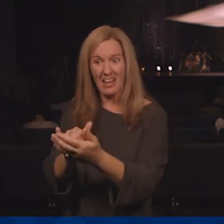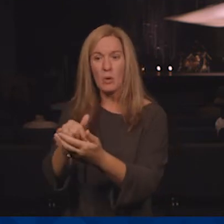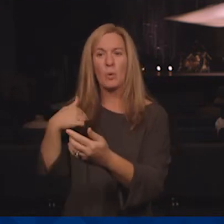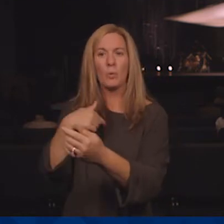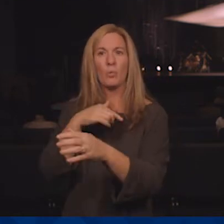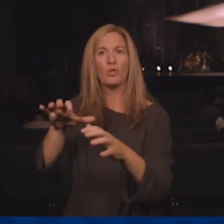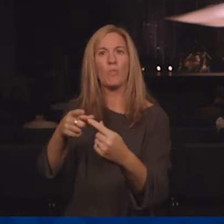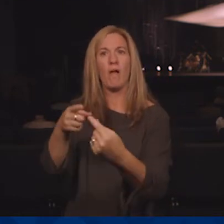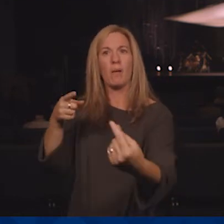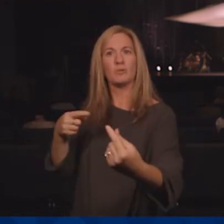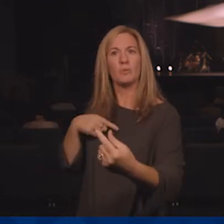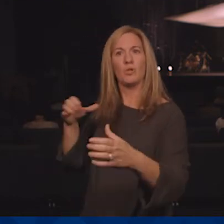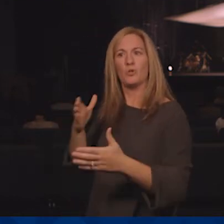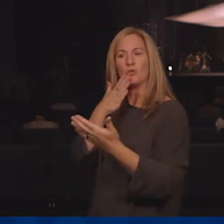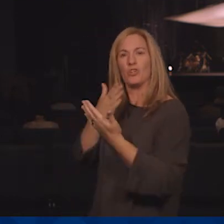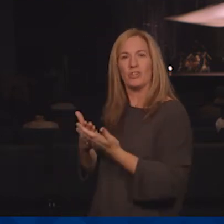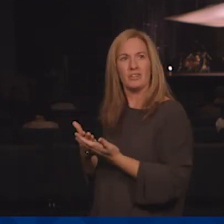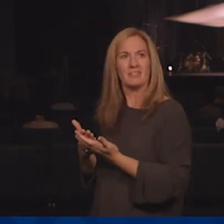We pursue.